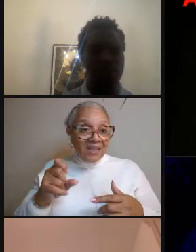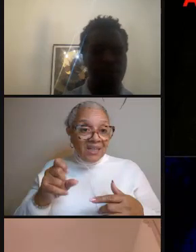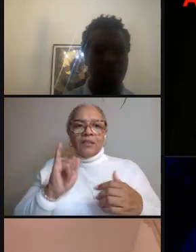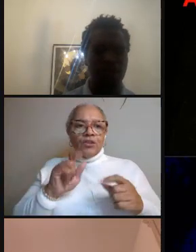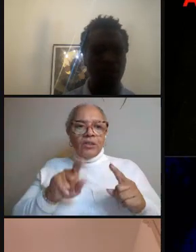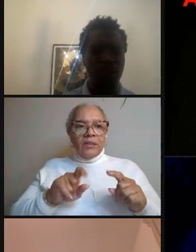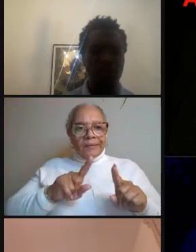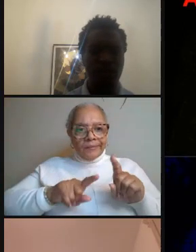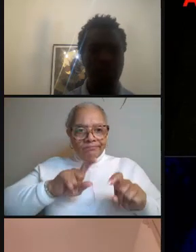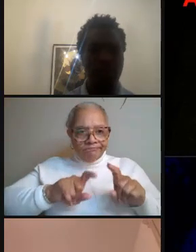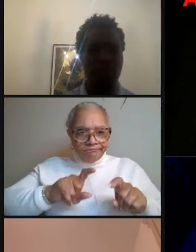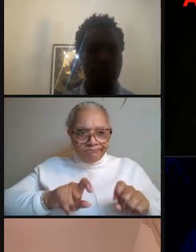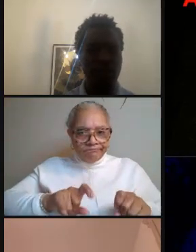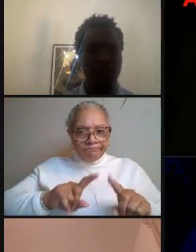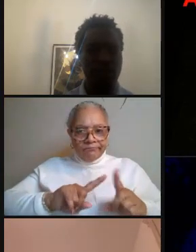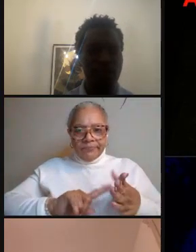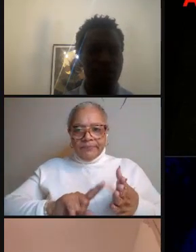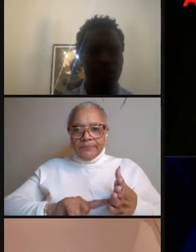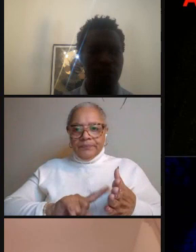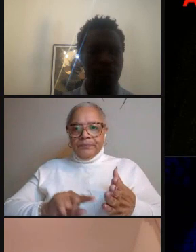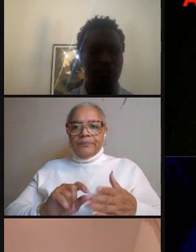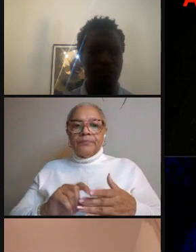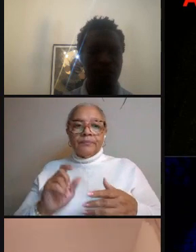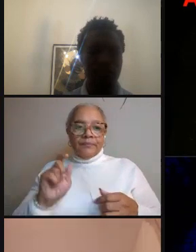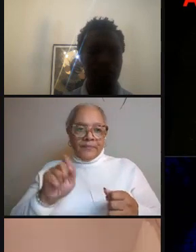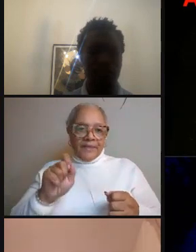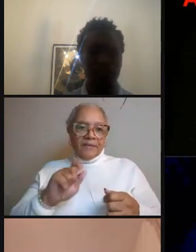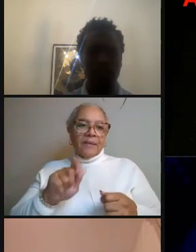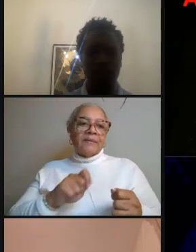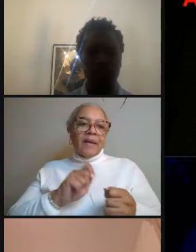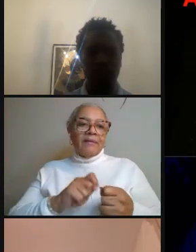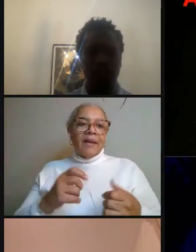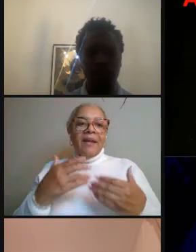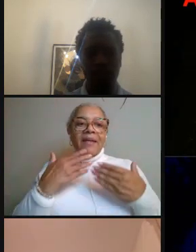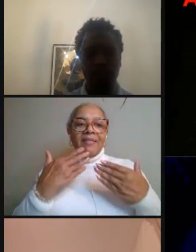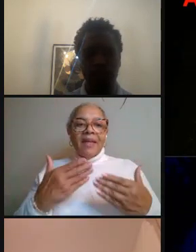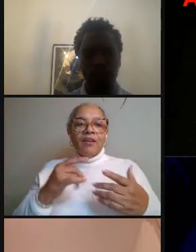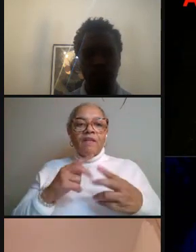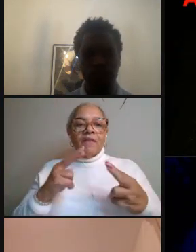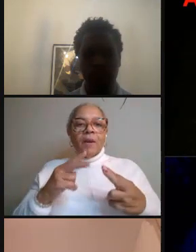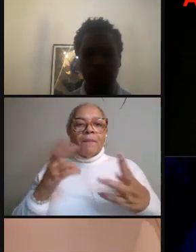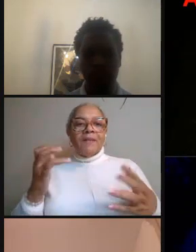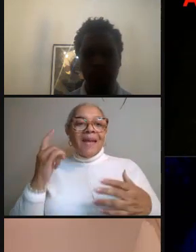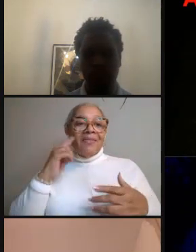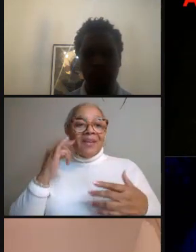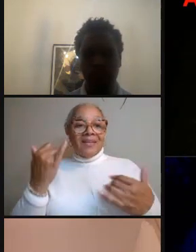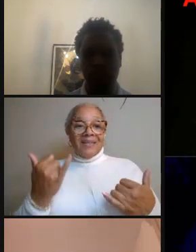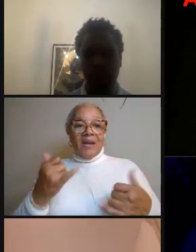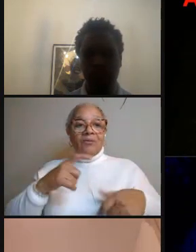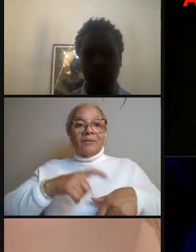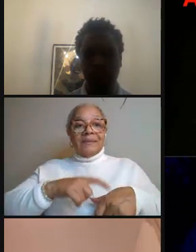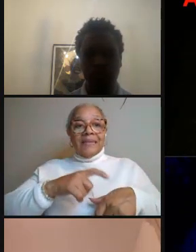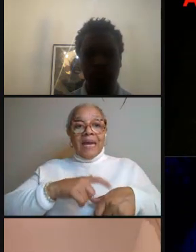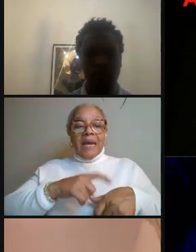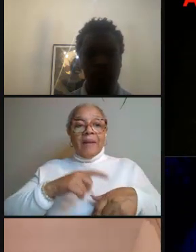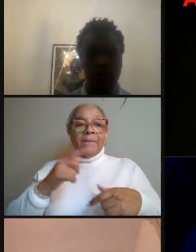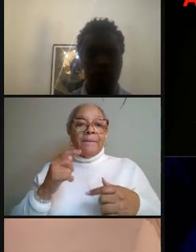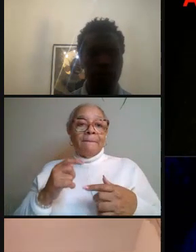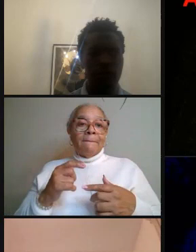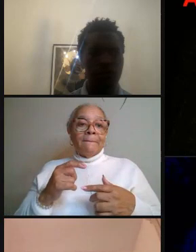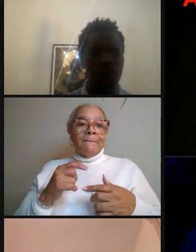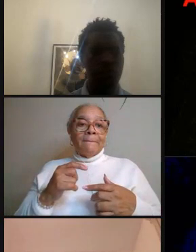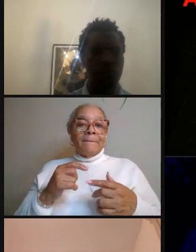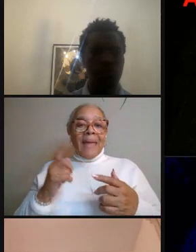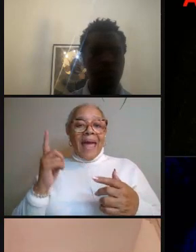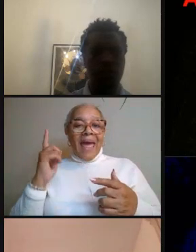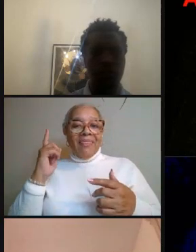Yeah, exactly. Yeah. Thank you very much. I think it's now time. So I